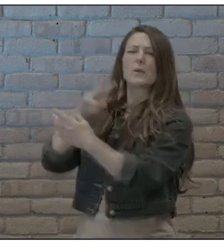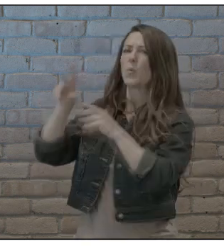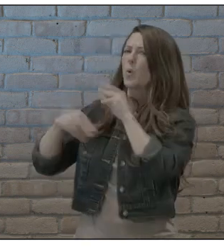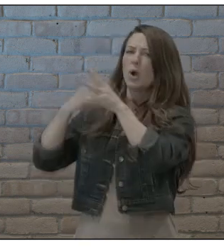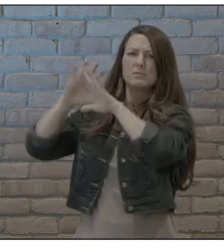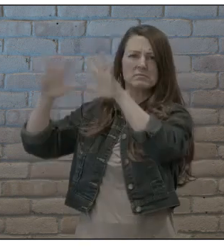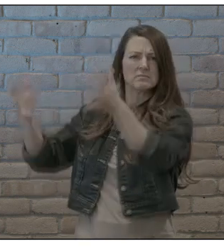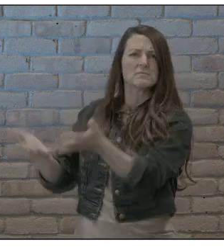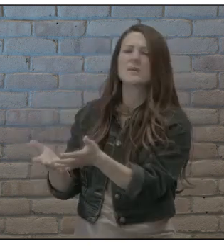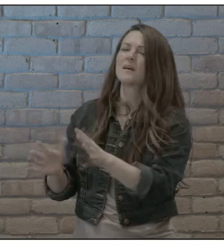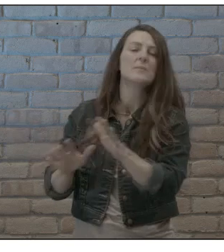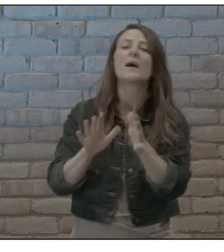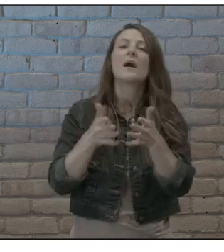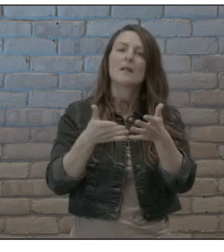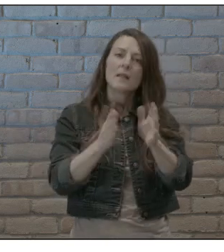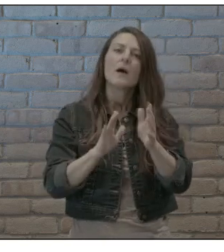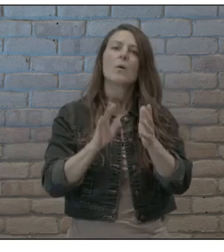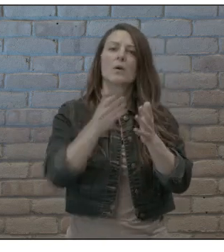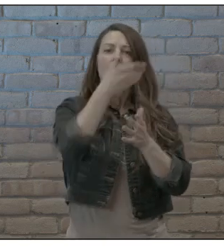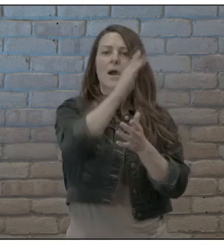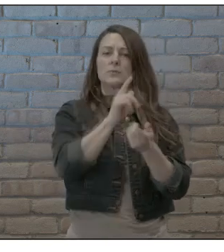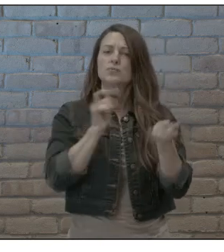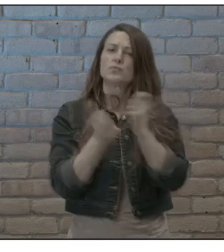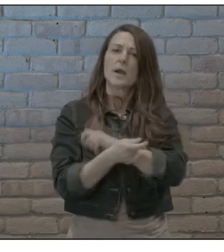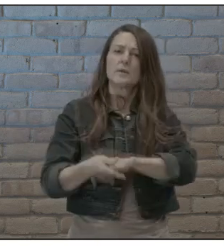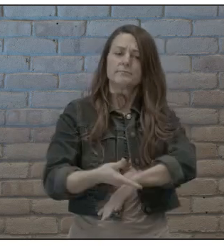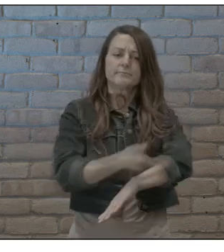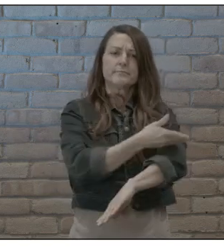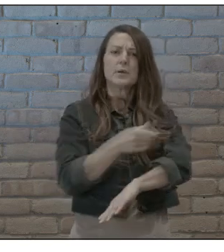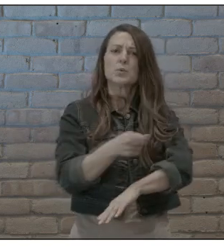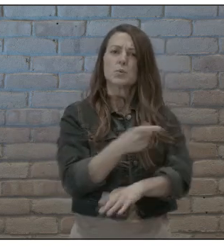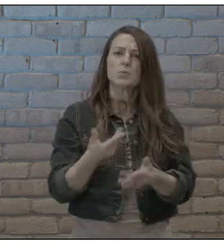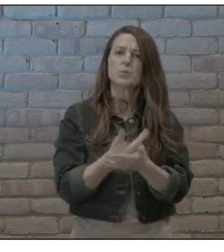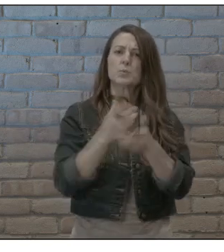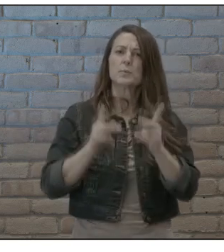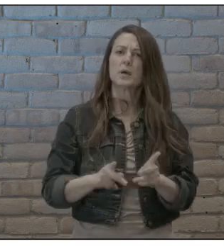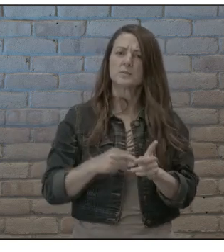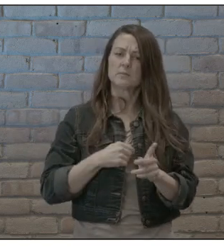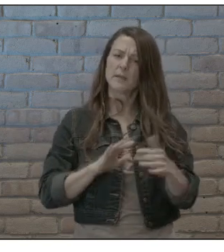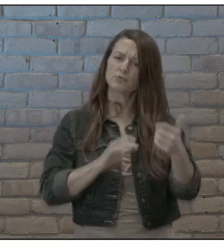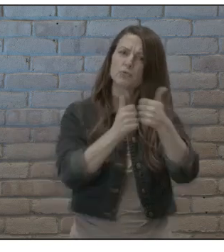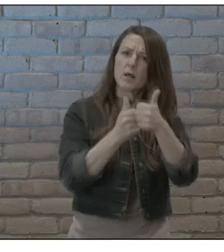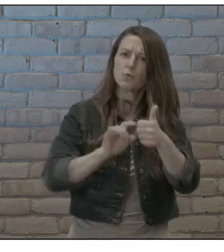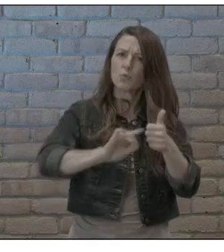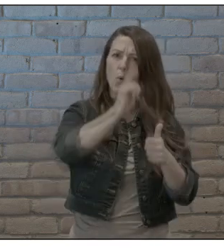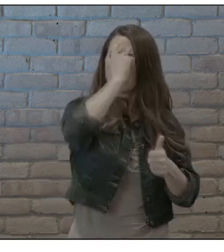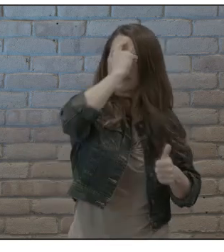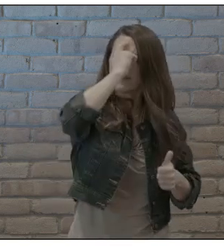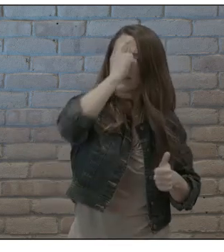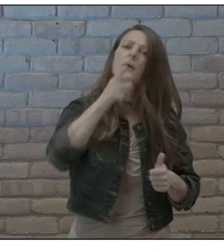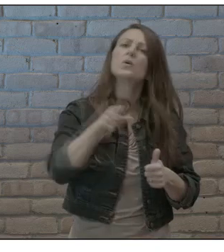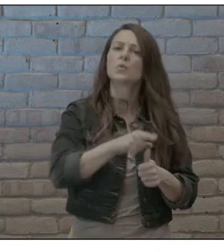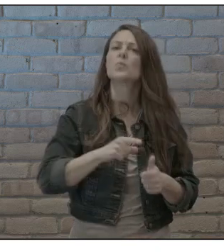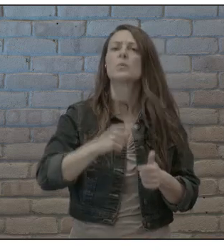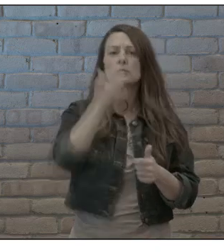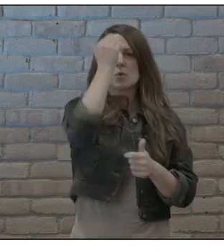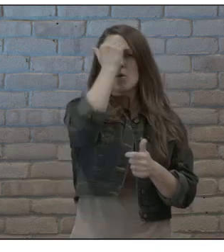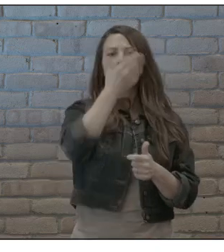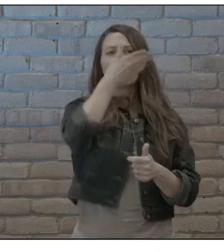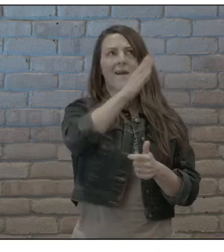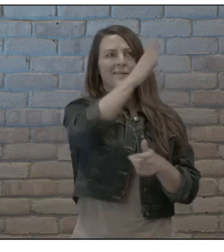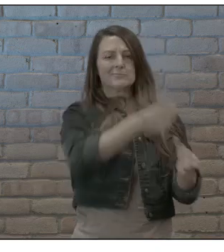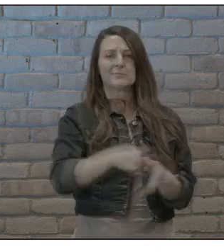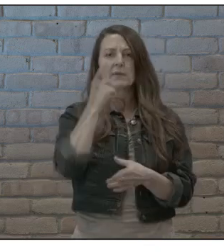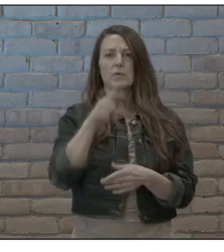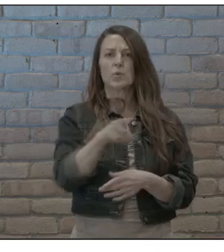let God transform you into a new person by challenging the way you think. Then you will learn to know God's will for you, which is